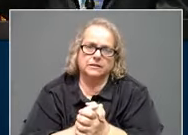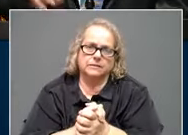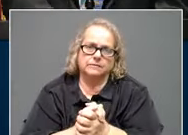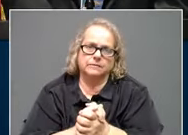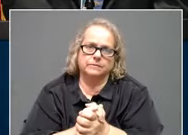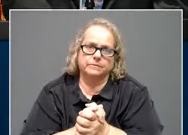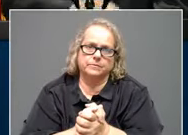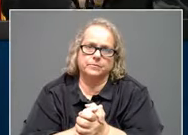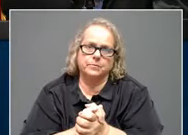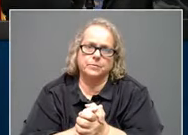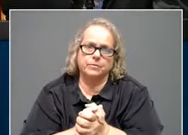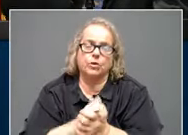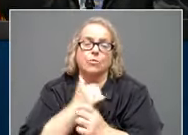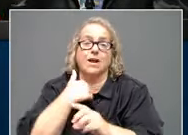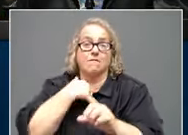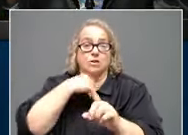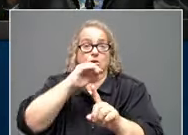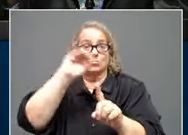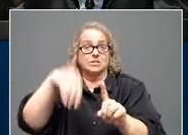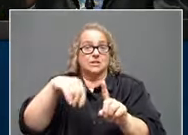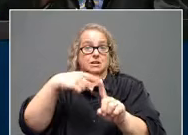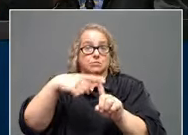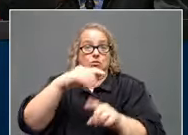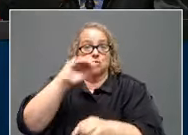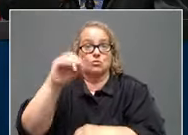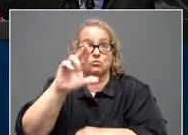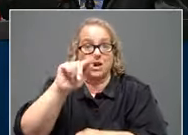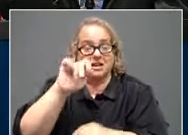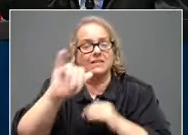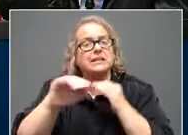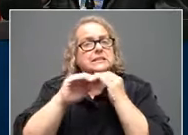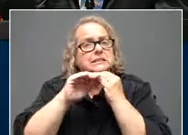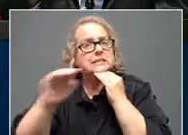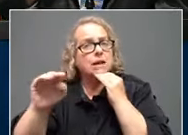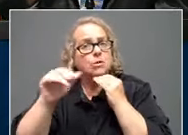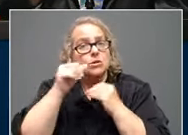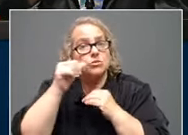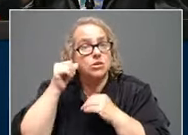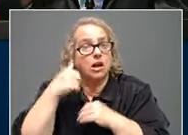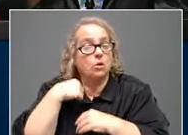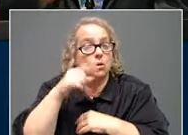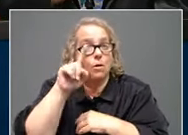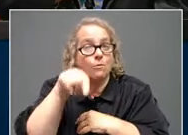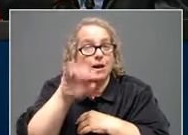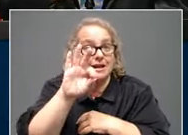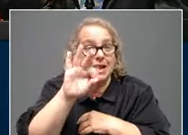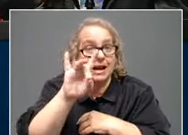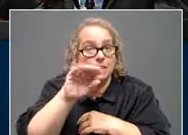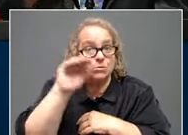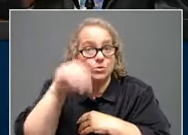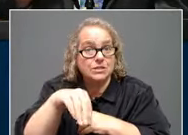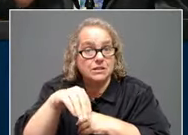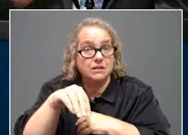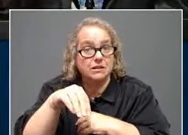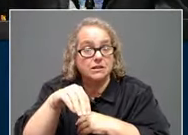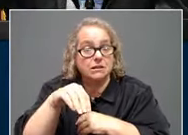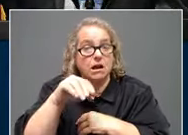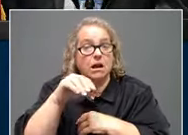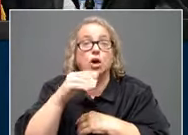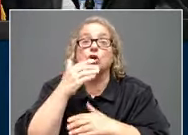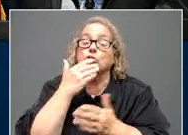We have a positivity rate that is stable. Yesterday we were at 1.98%, a good